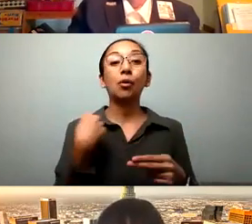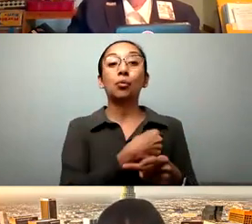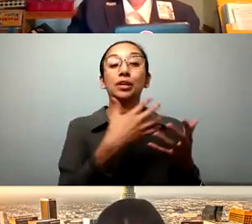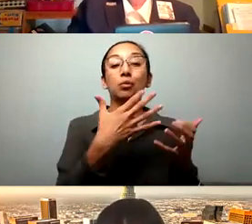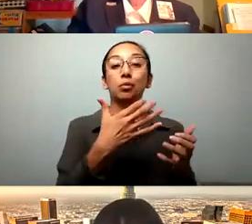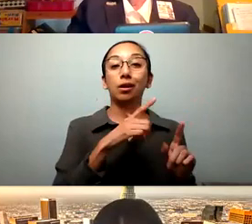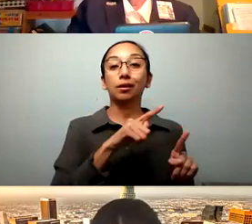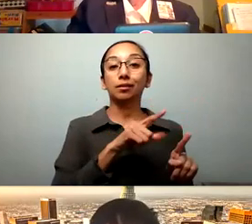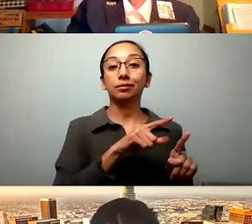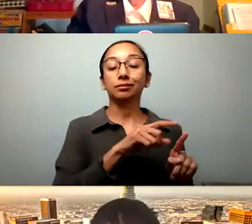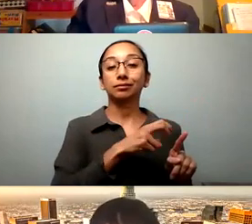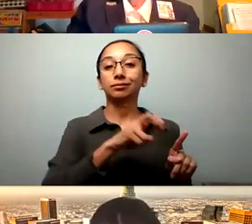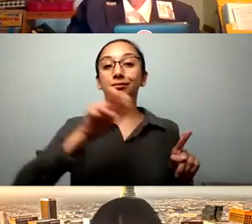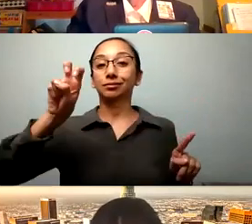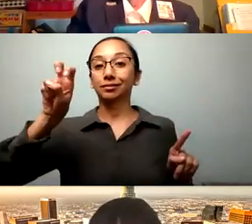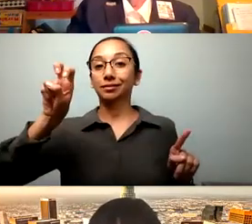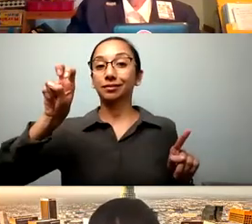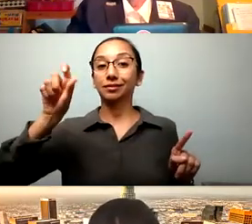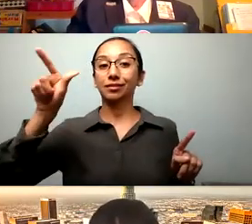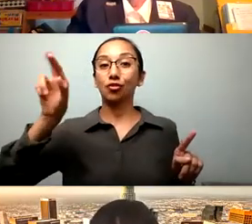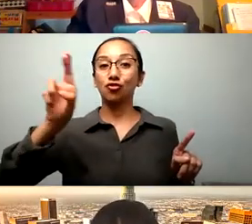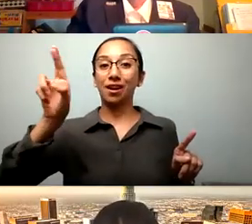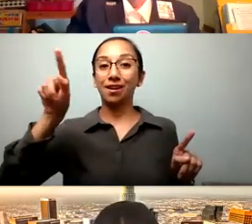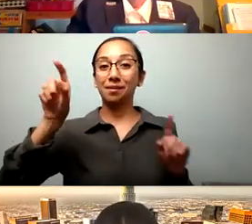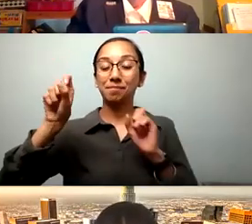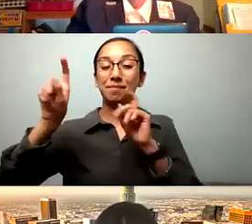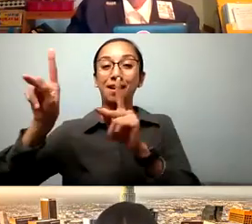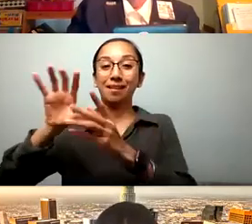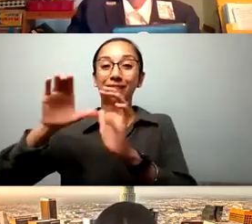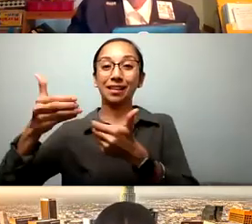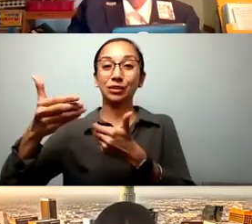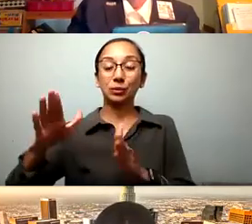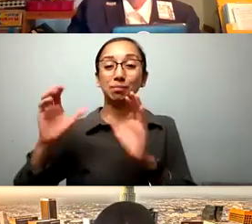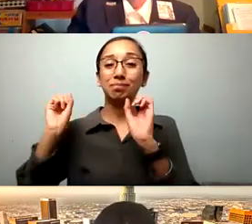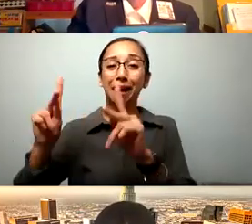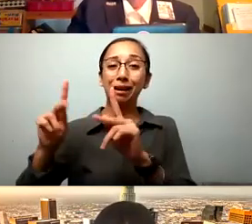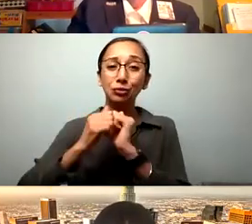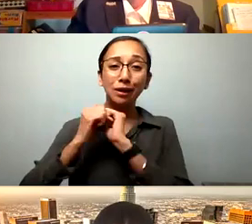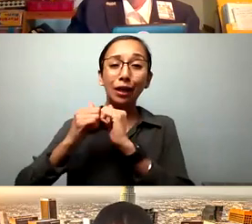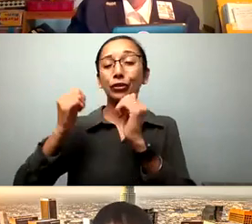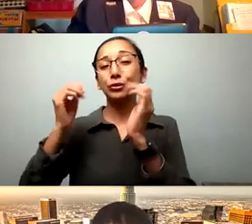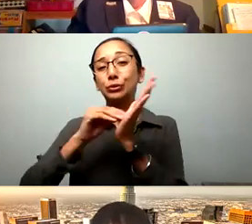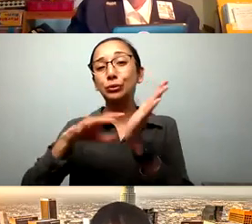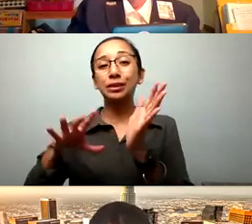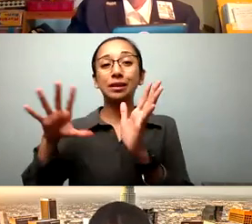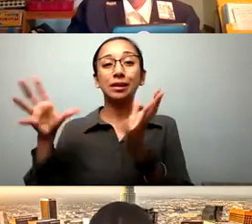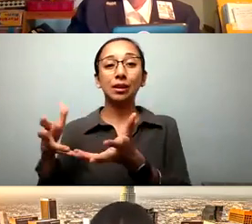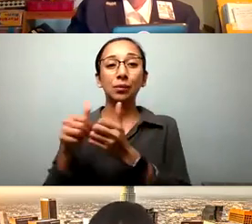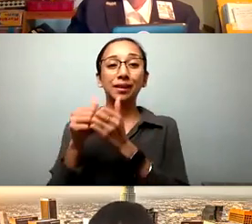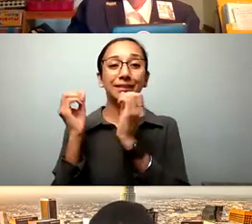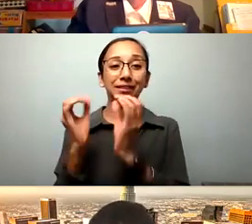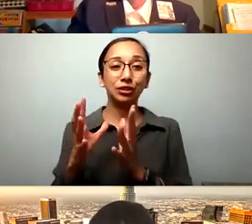right-hand corner with our students back in the classroom and, able to be together with their teachers. But in the